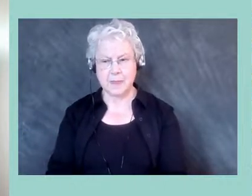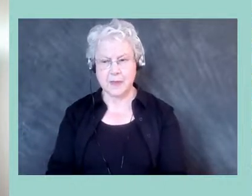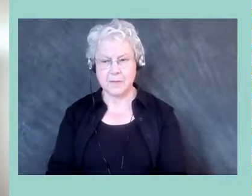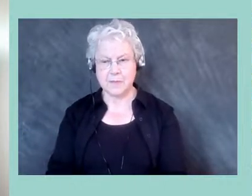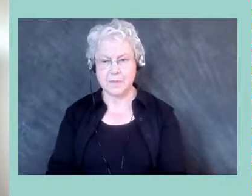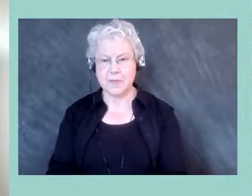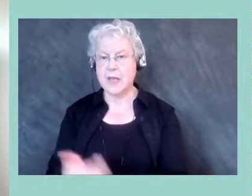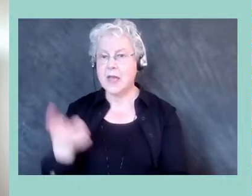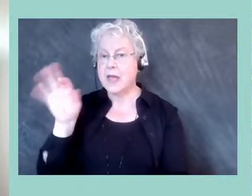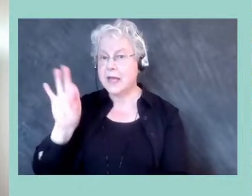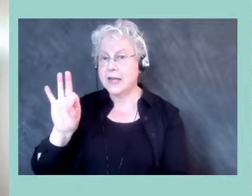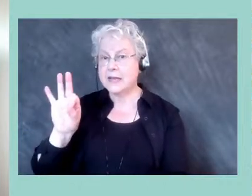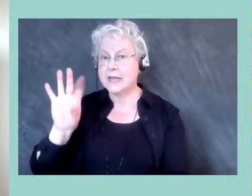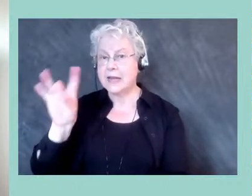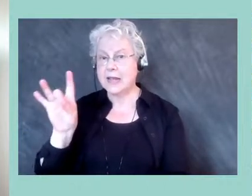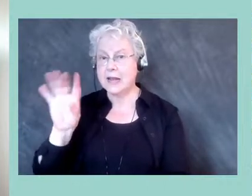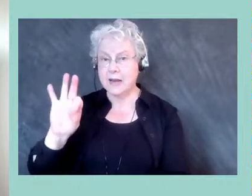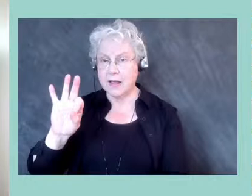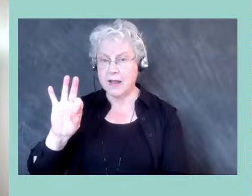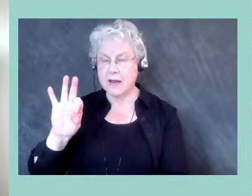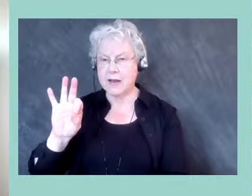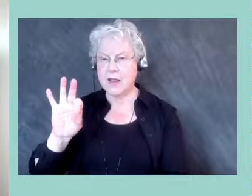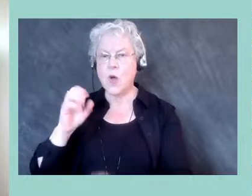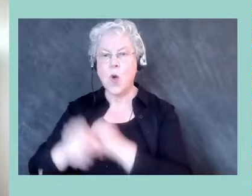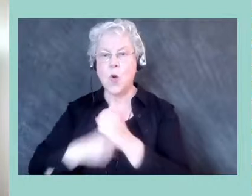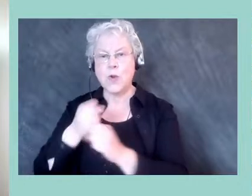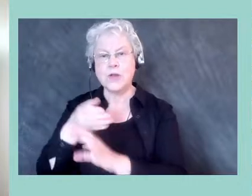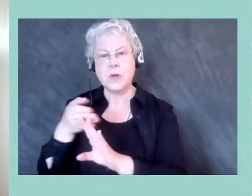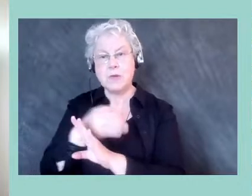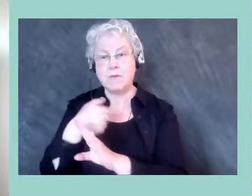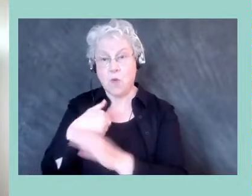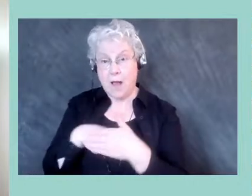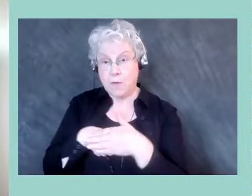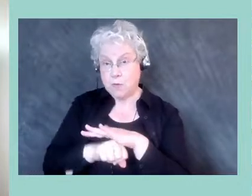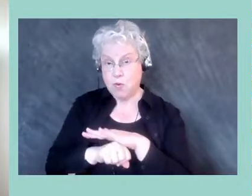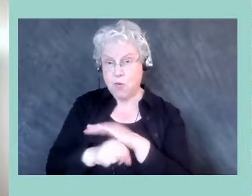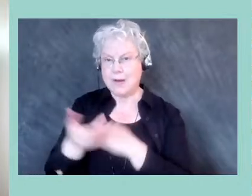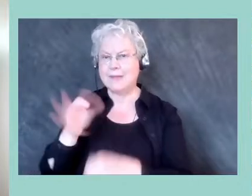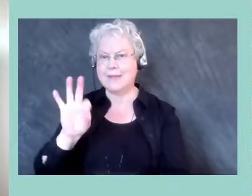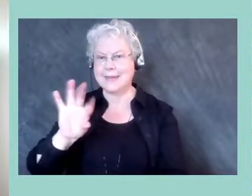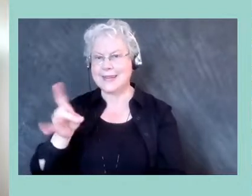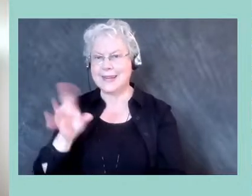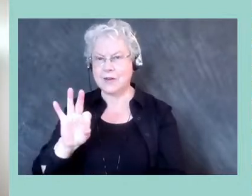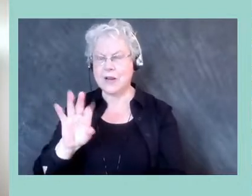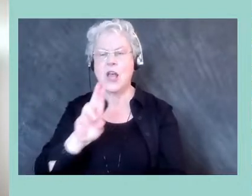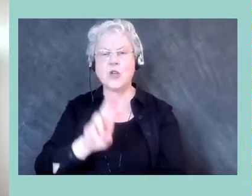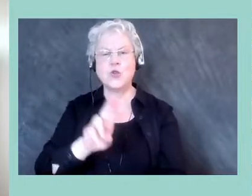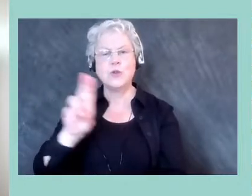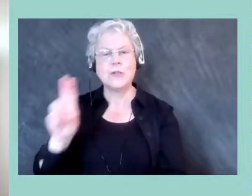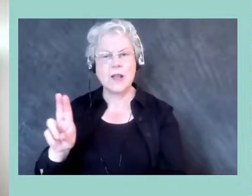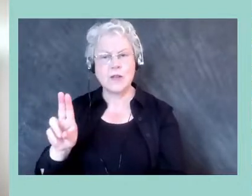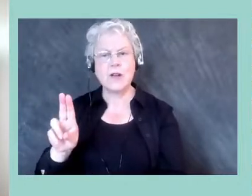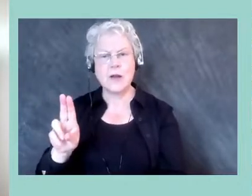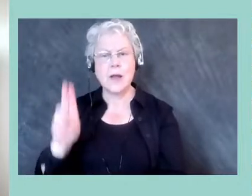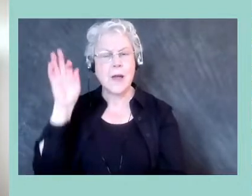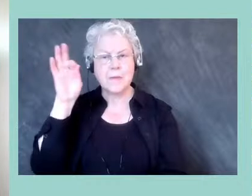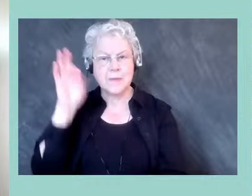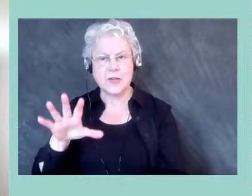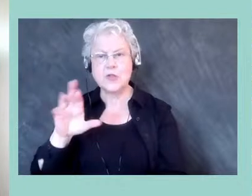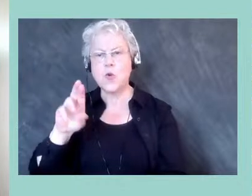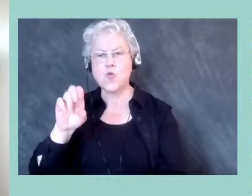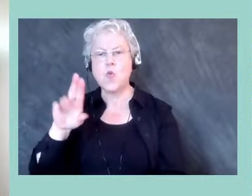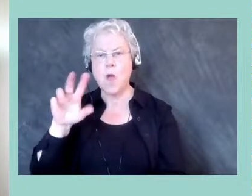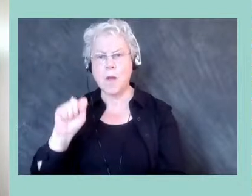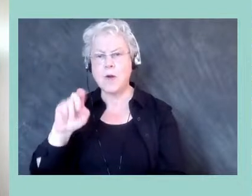In 1989, the year before I was born, Unitarian Universalist minister Robert